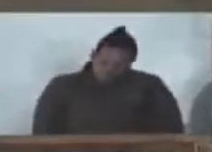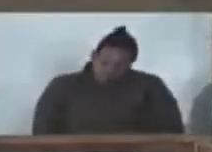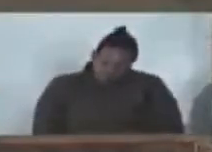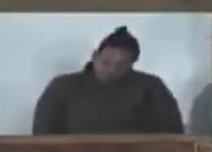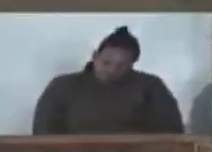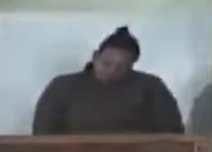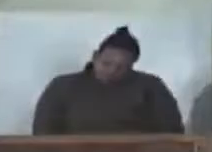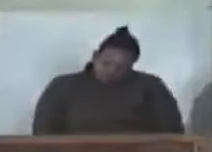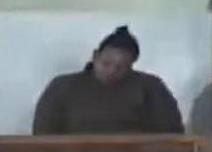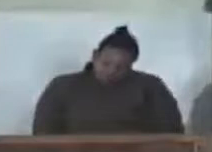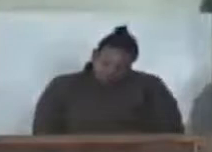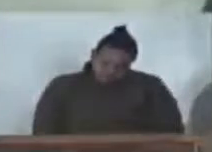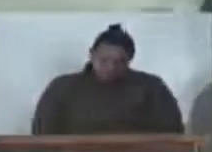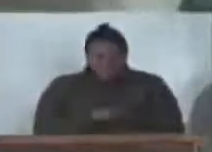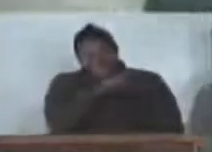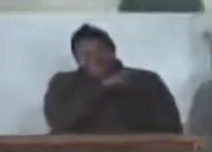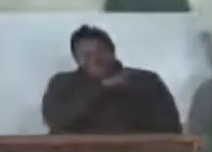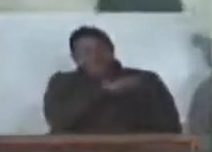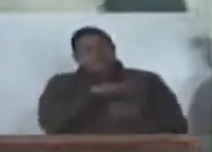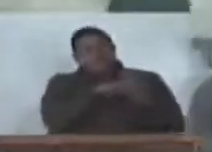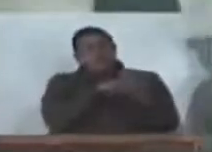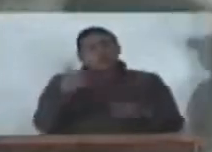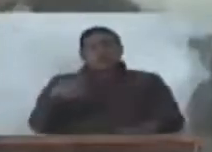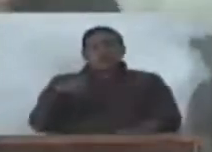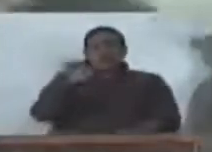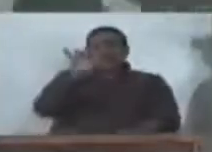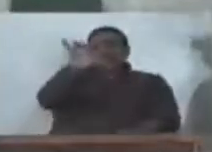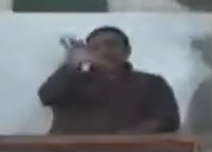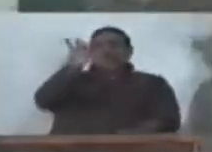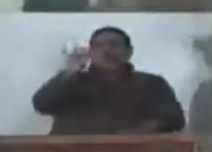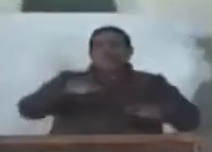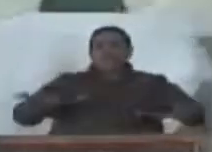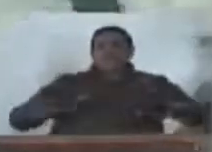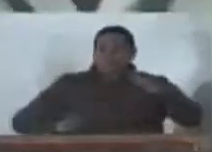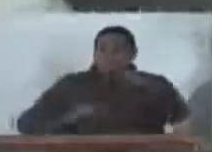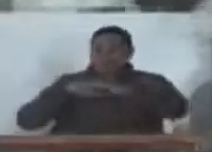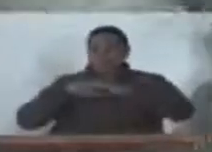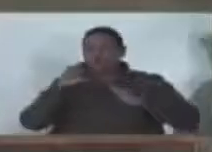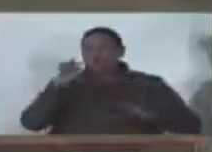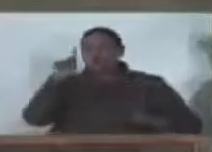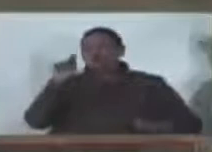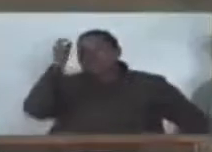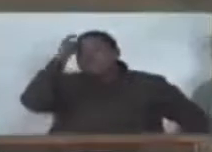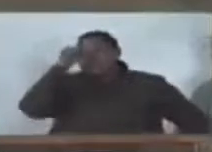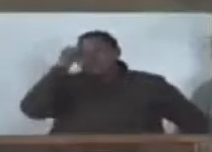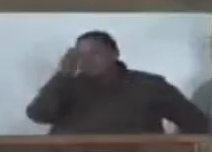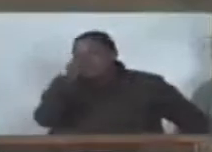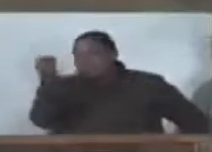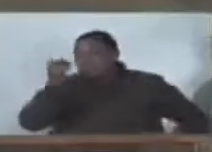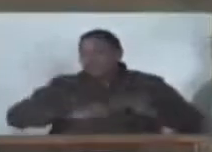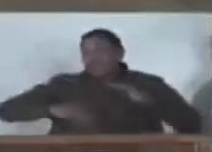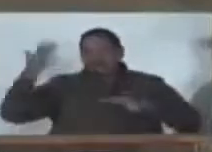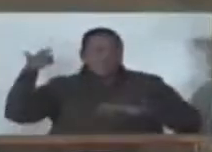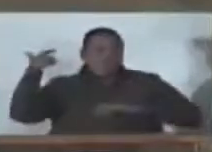that 38 children were the victim of violent deaths, 10 fewer than the corresponding time last